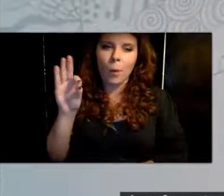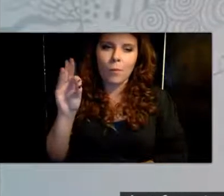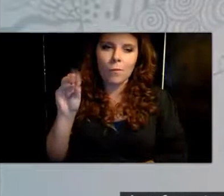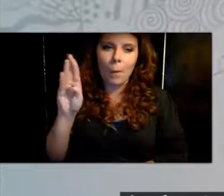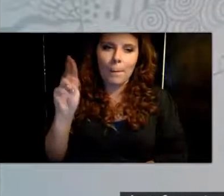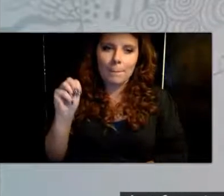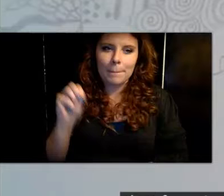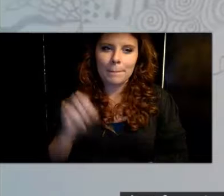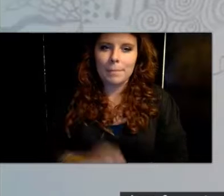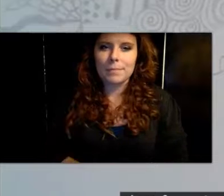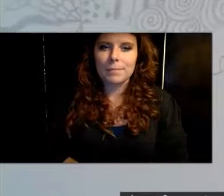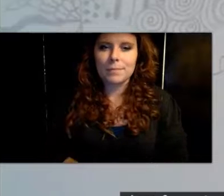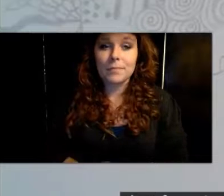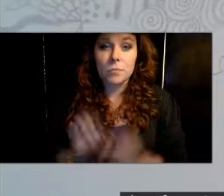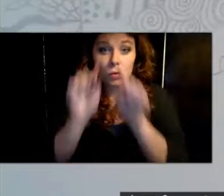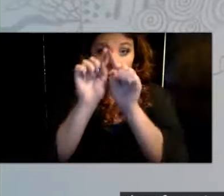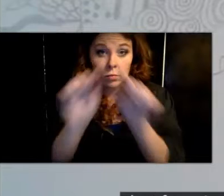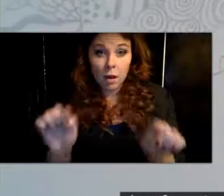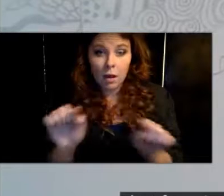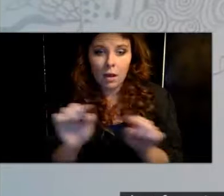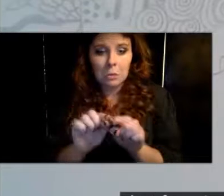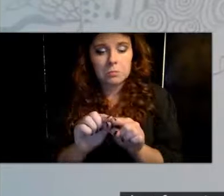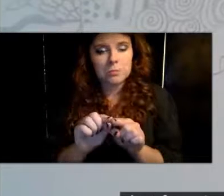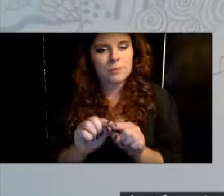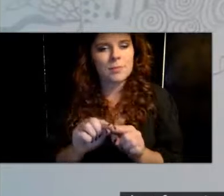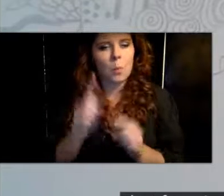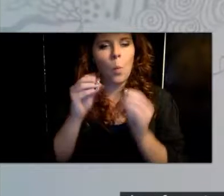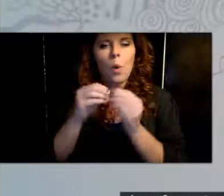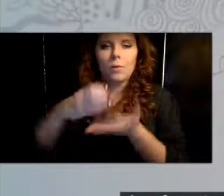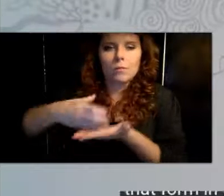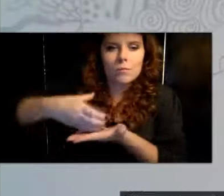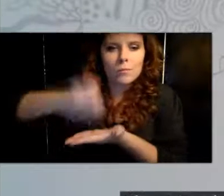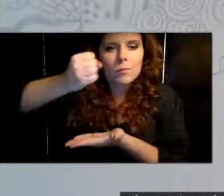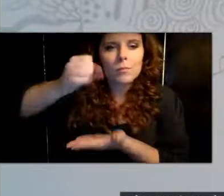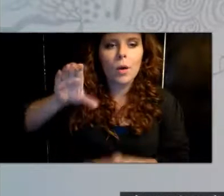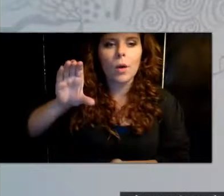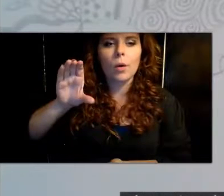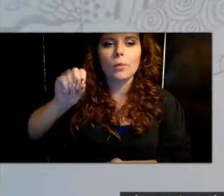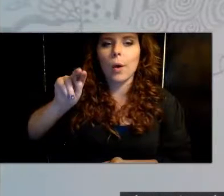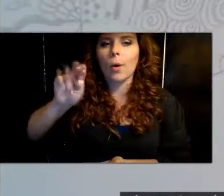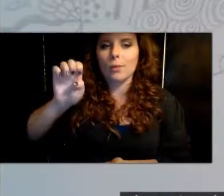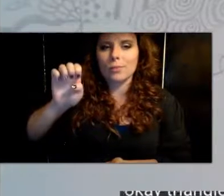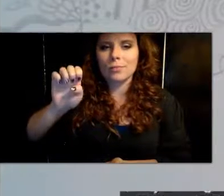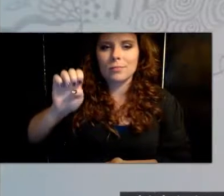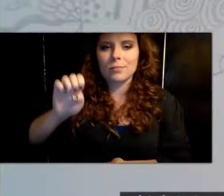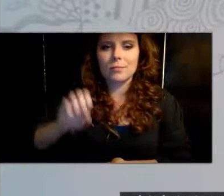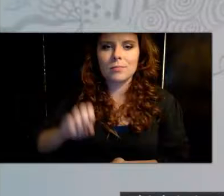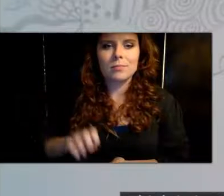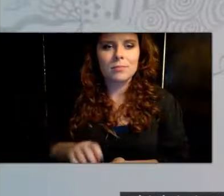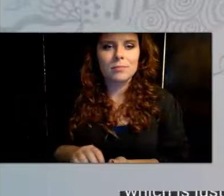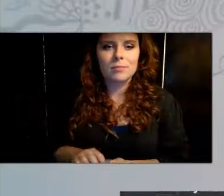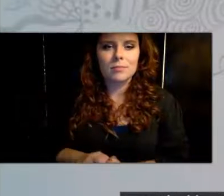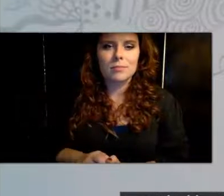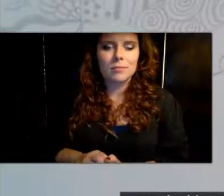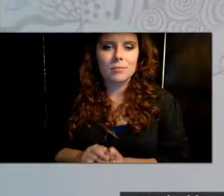Okay. Triangle. I like to make a cone, which is just a triangle top and then a rounded